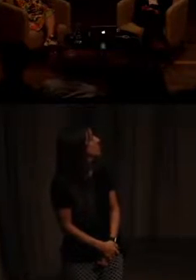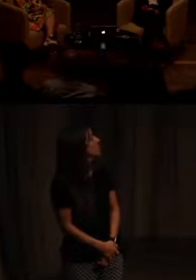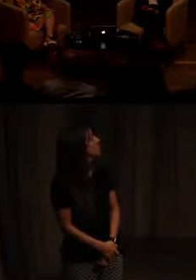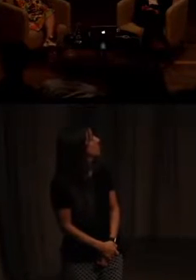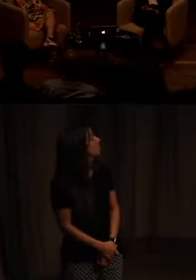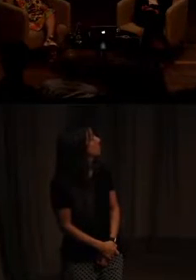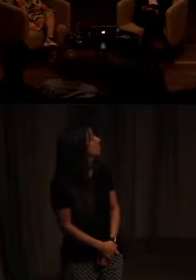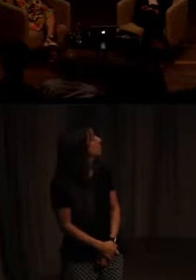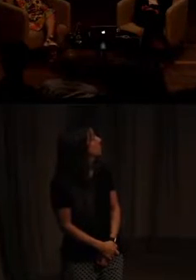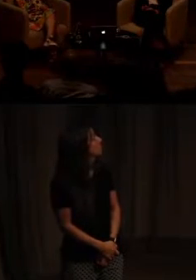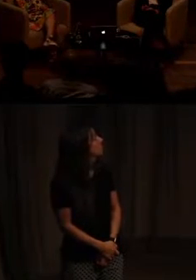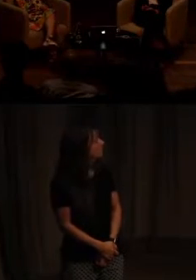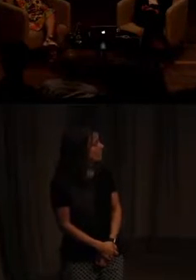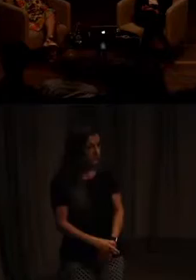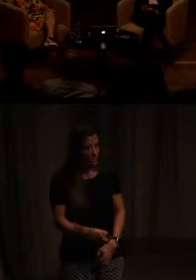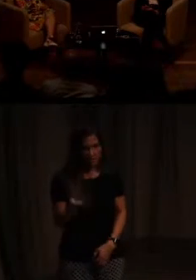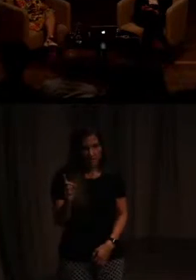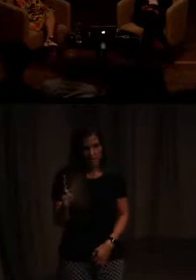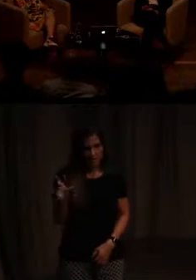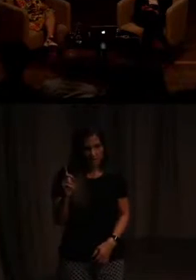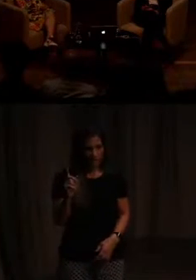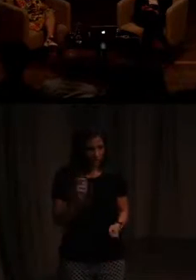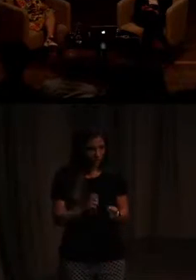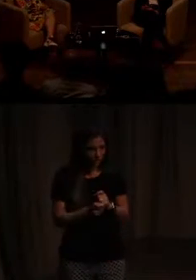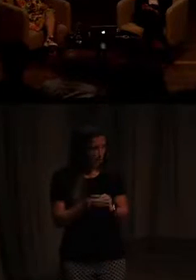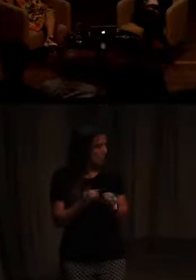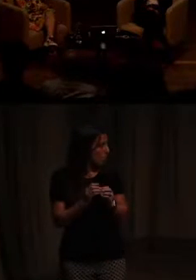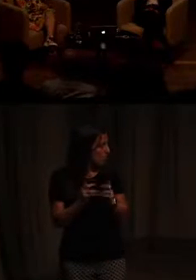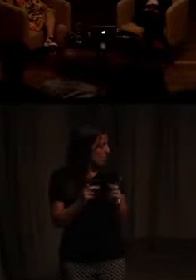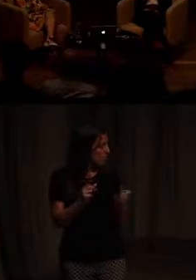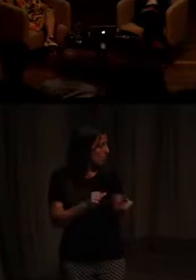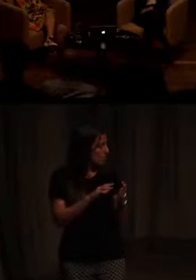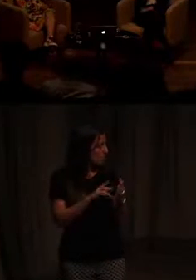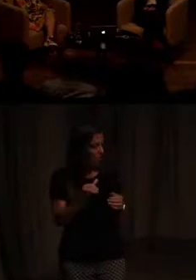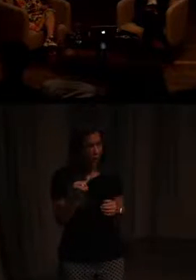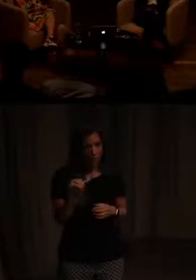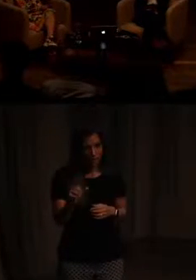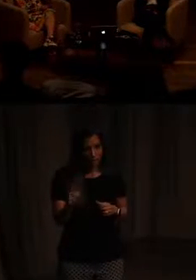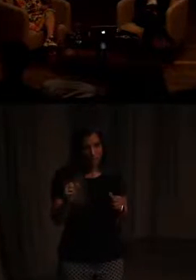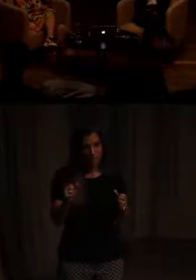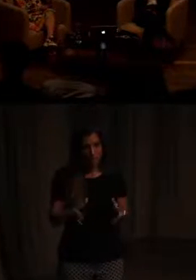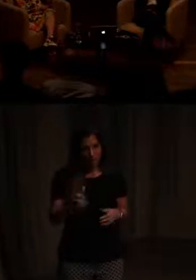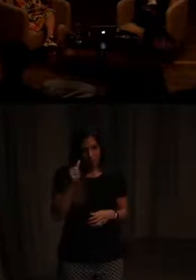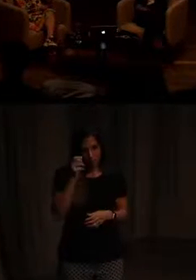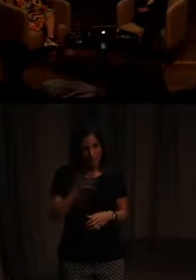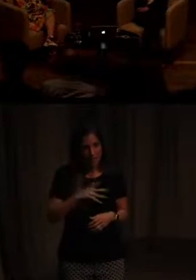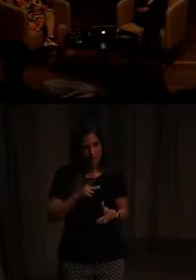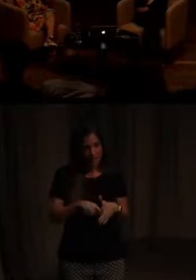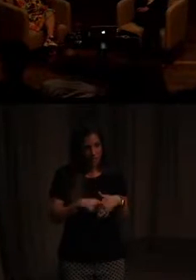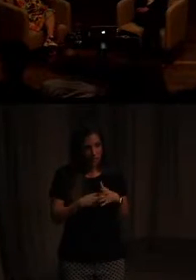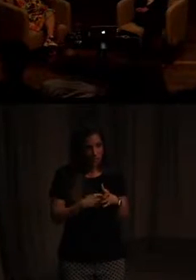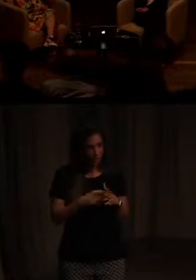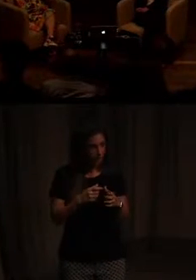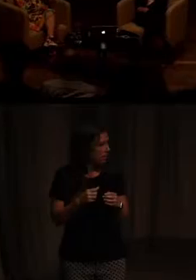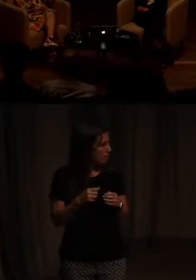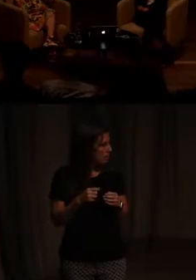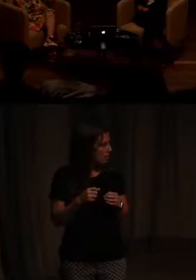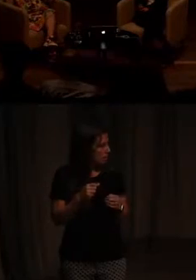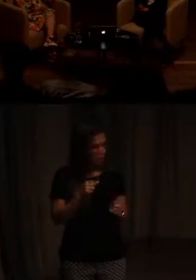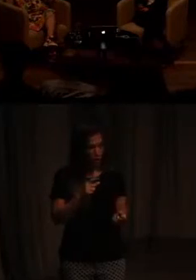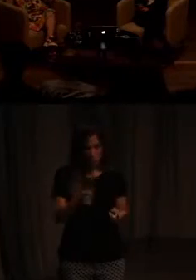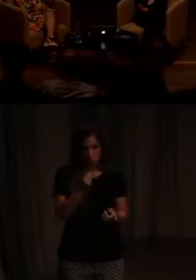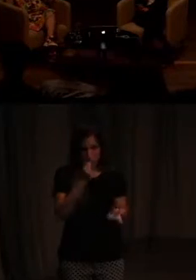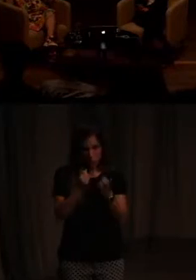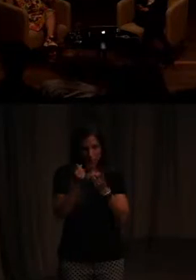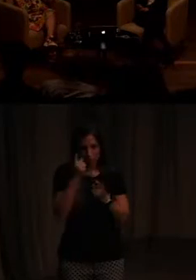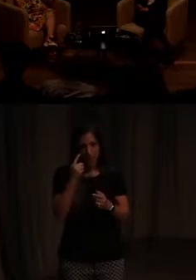So it did change then. More people approached you. Oh, or, yeah, men started approaching me. They're not in this particular part of the clip. When I did